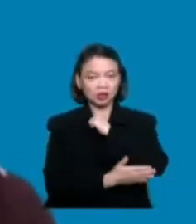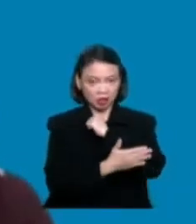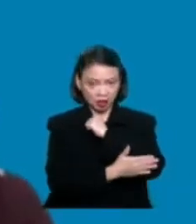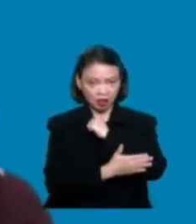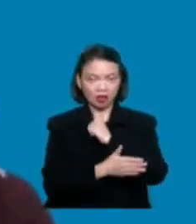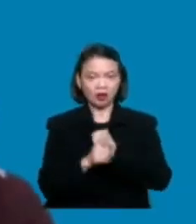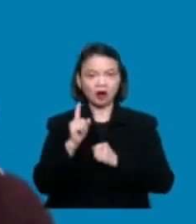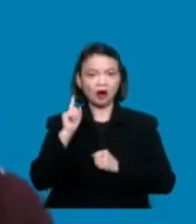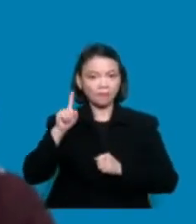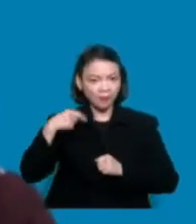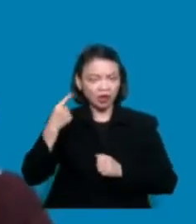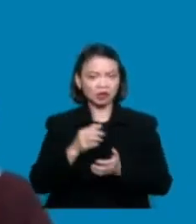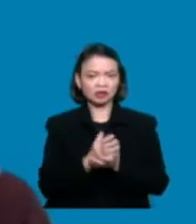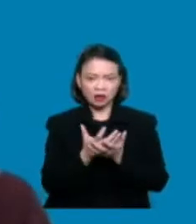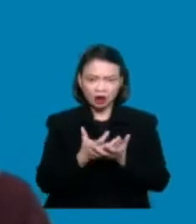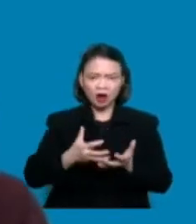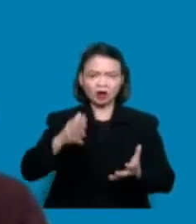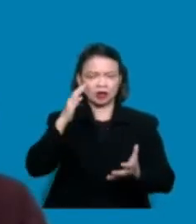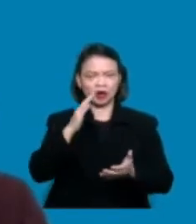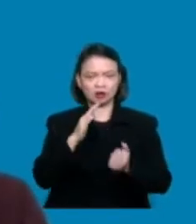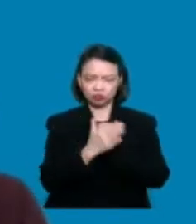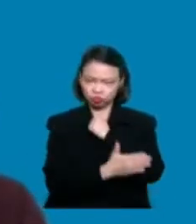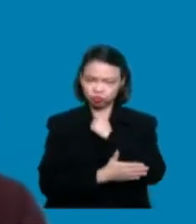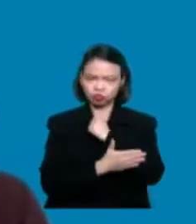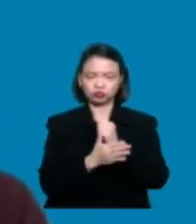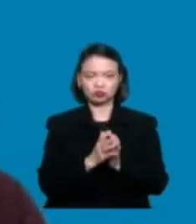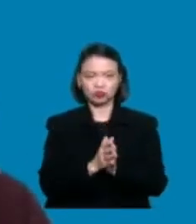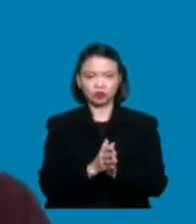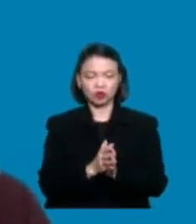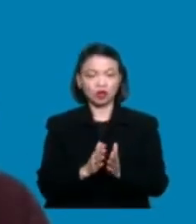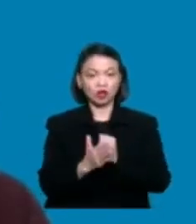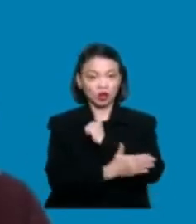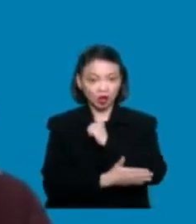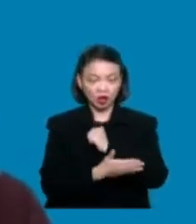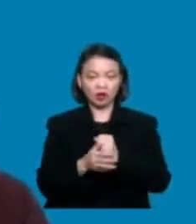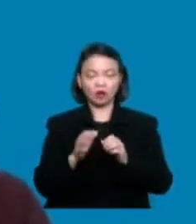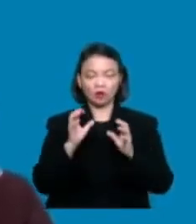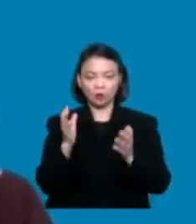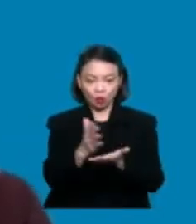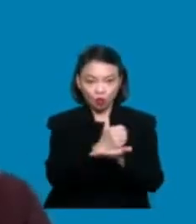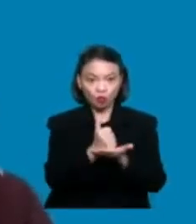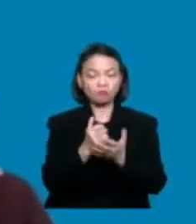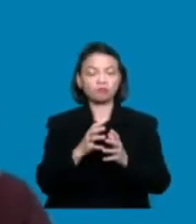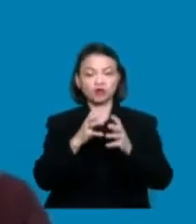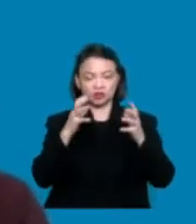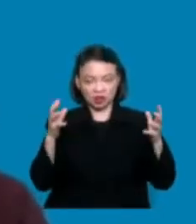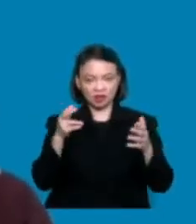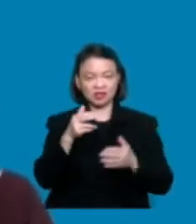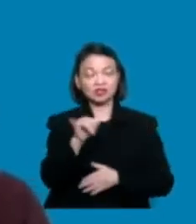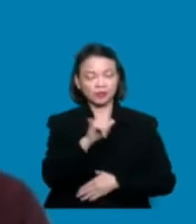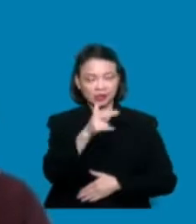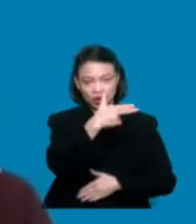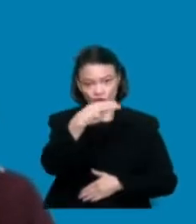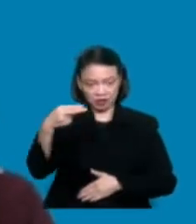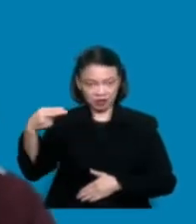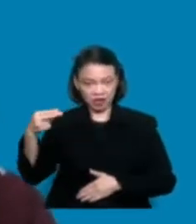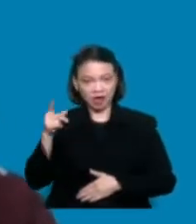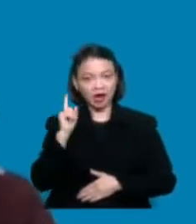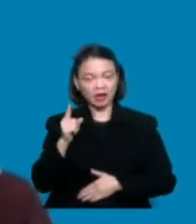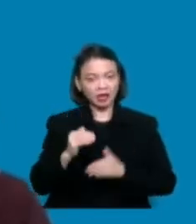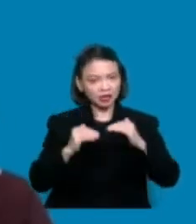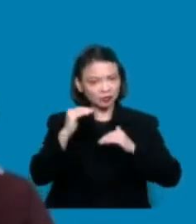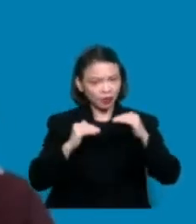middle-income country like Indonesia, or a low-income country. We have seen these inequities worsening with